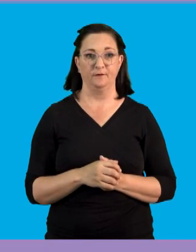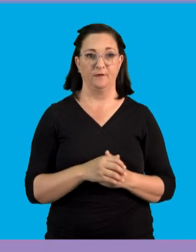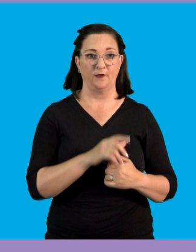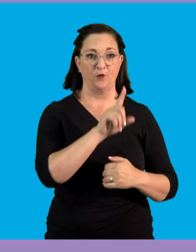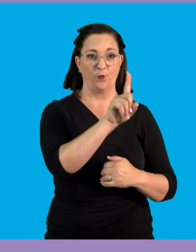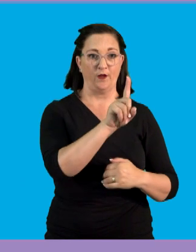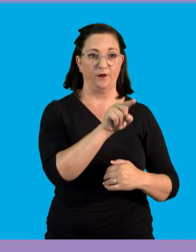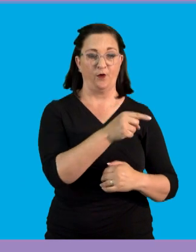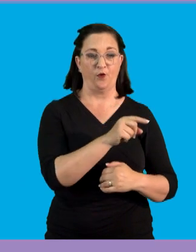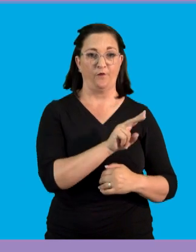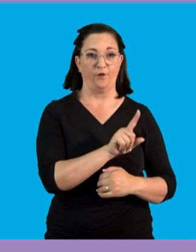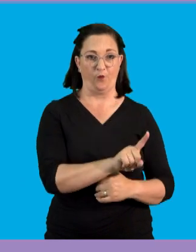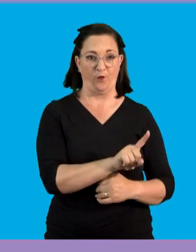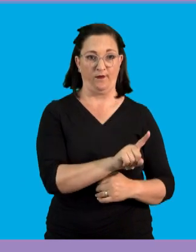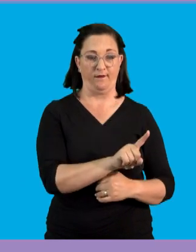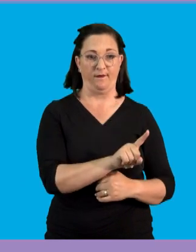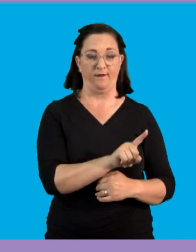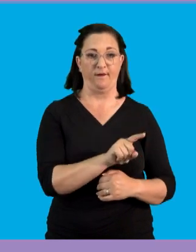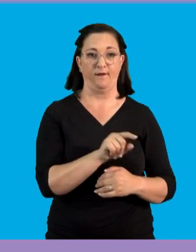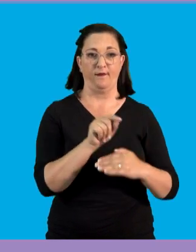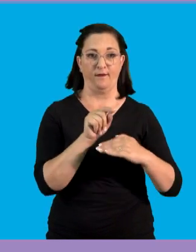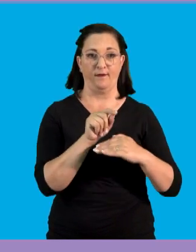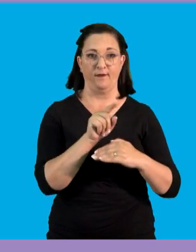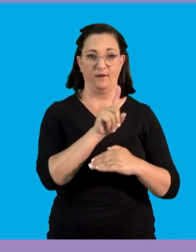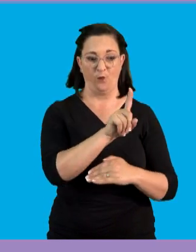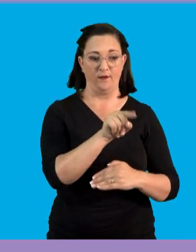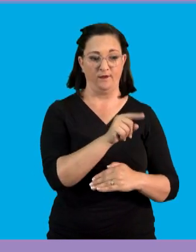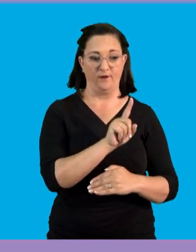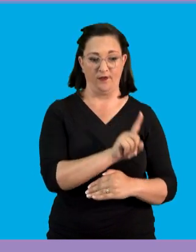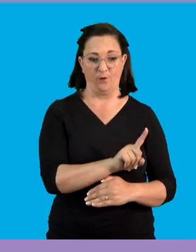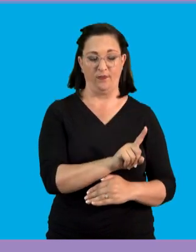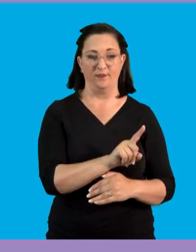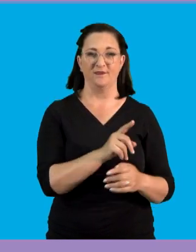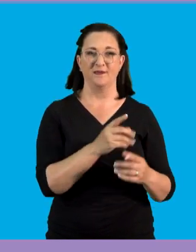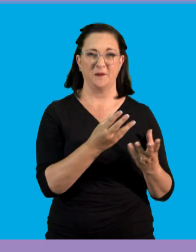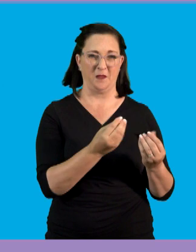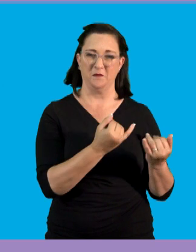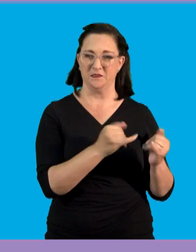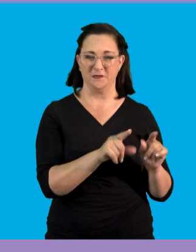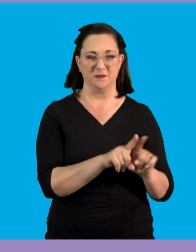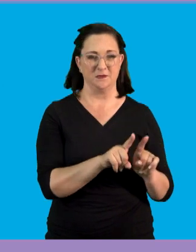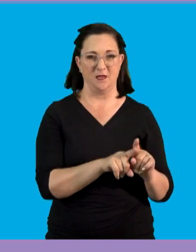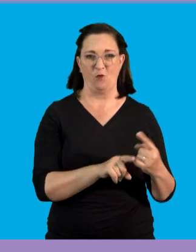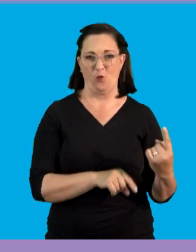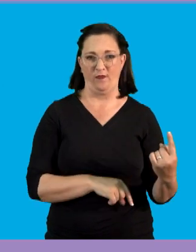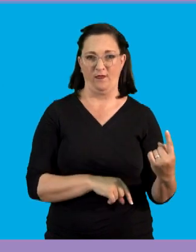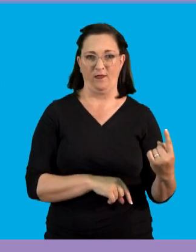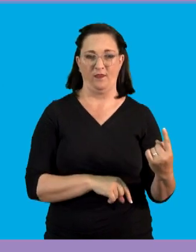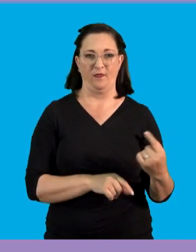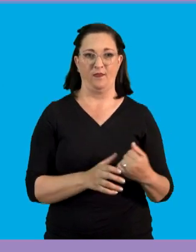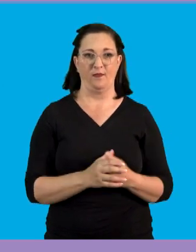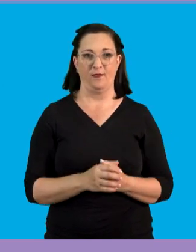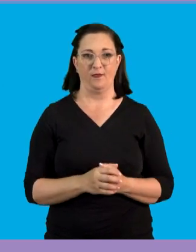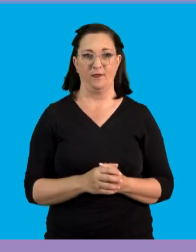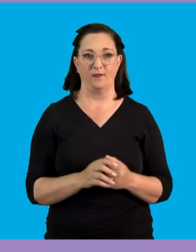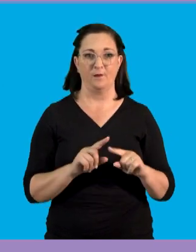this by saying 1 divided by 1. 1 divided by 1 still remains 1. But we have